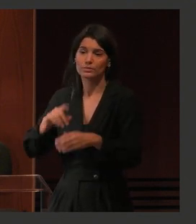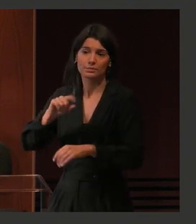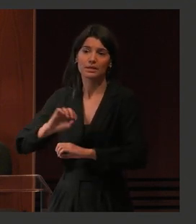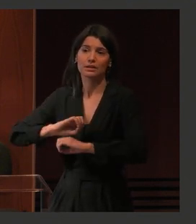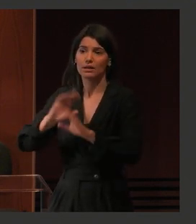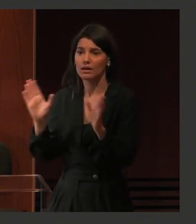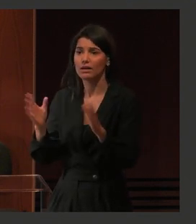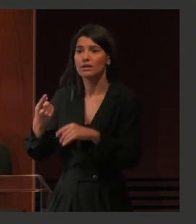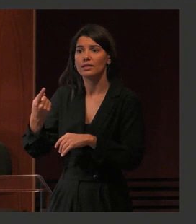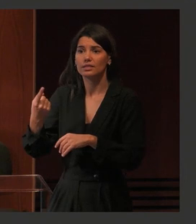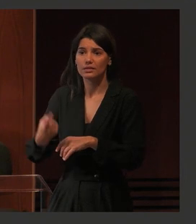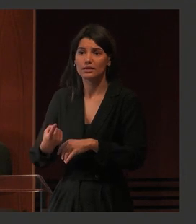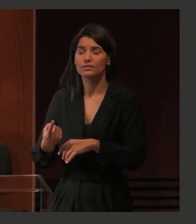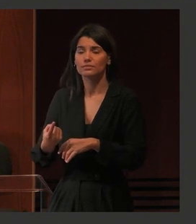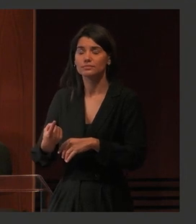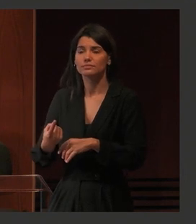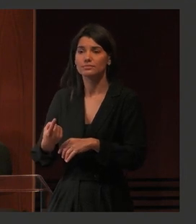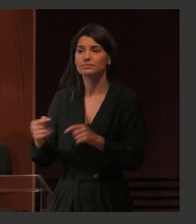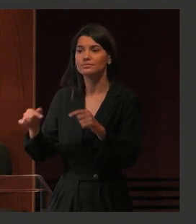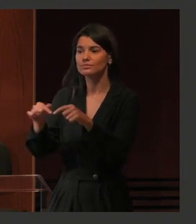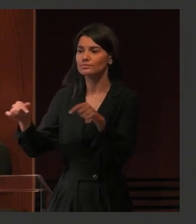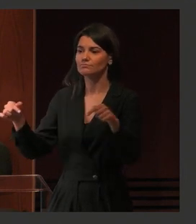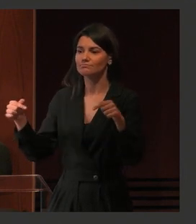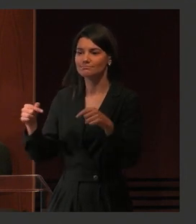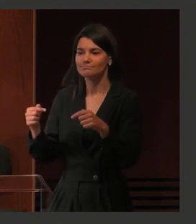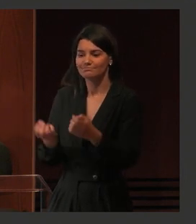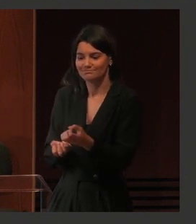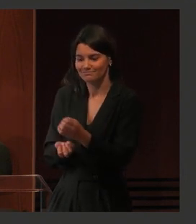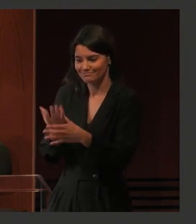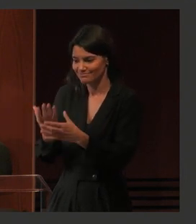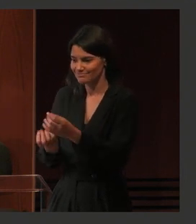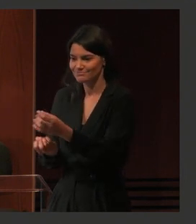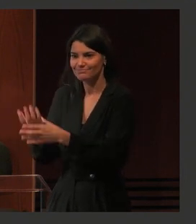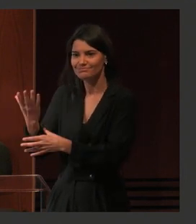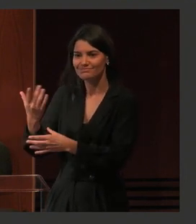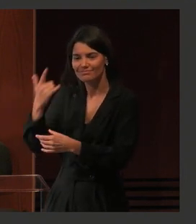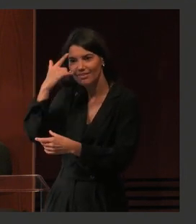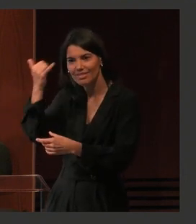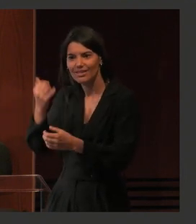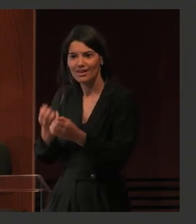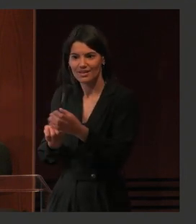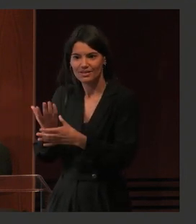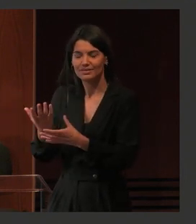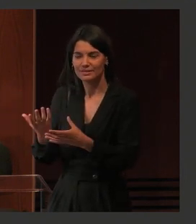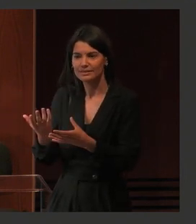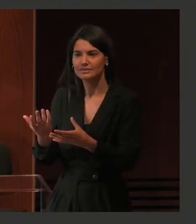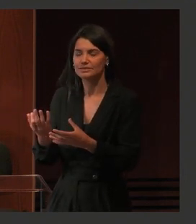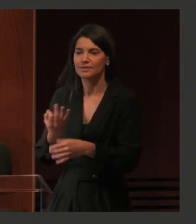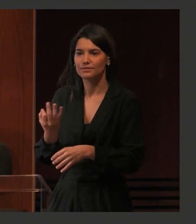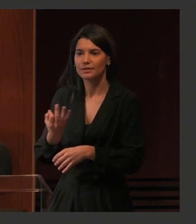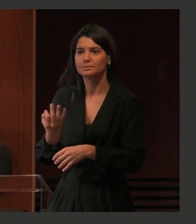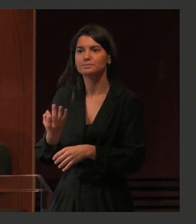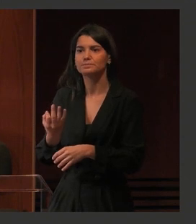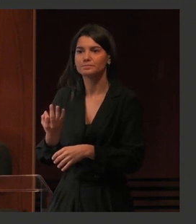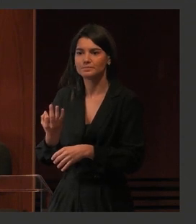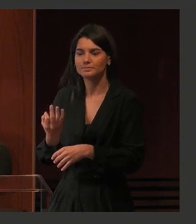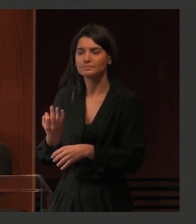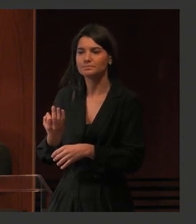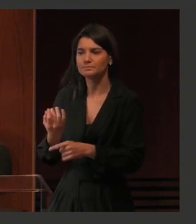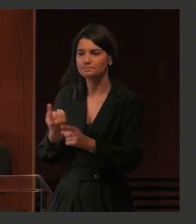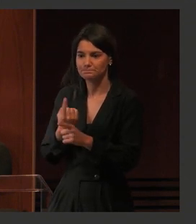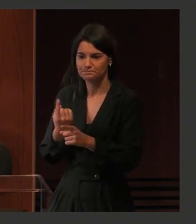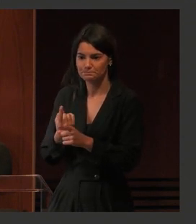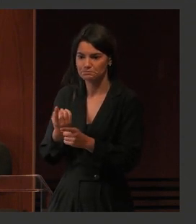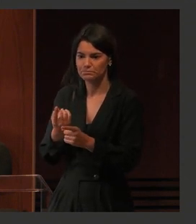makerspace, not only makerspace in the sense that there is digital devices, or that there is a 3D printing and things like that,